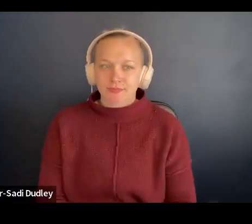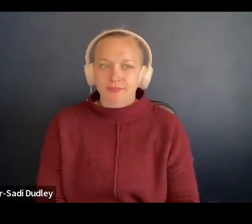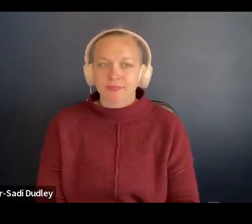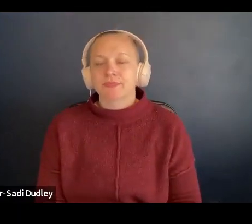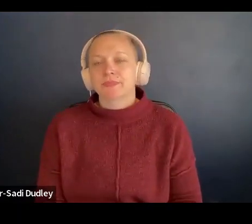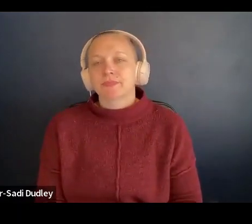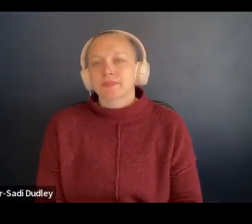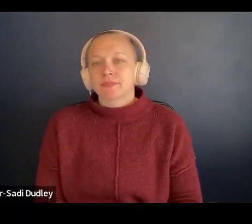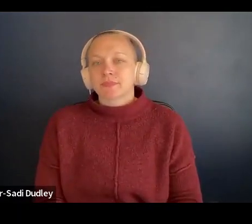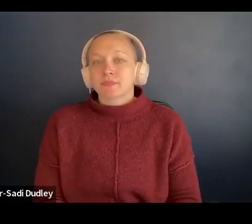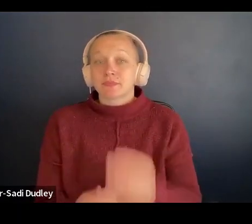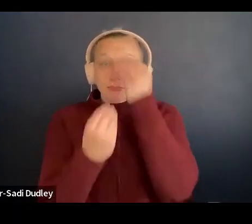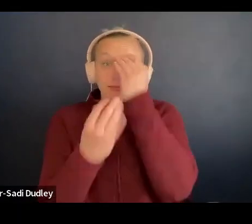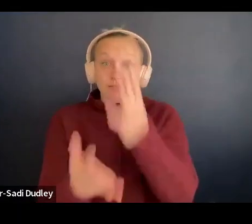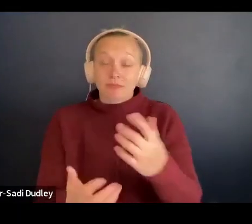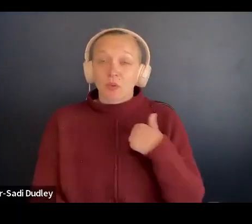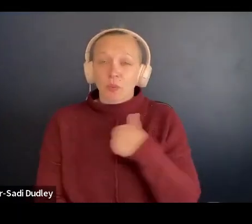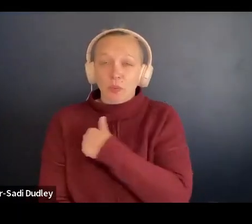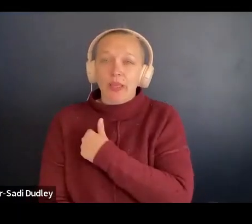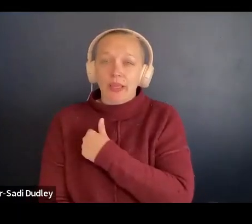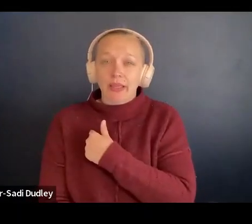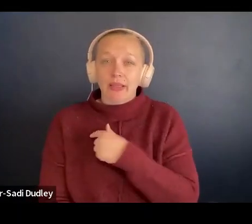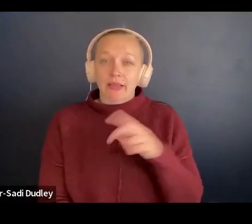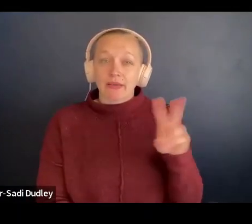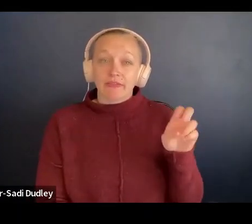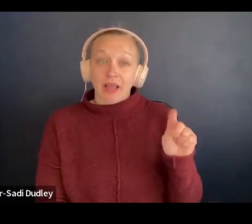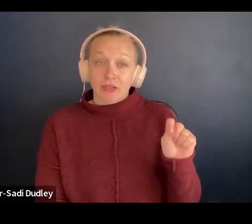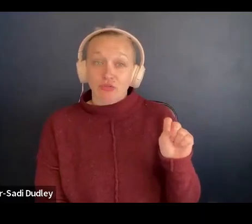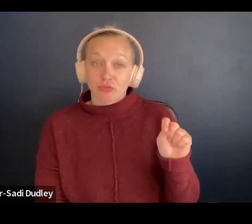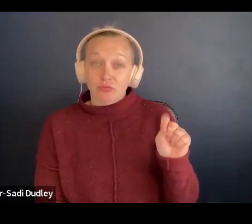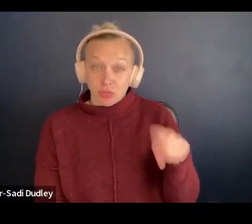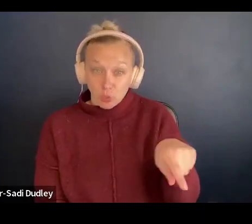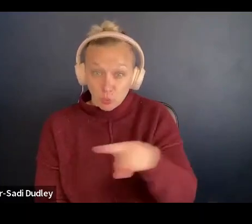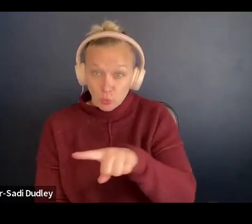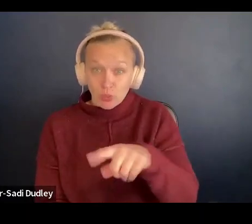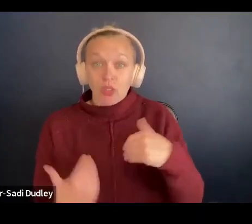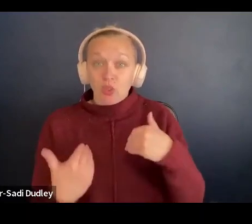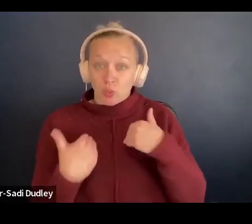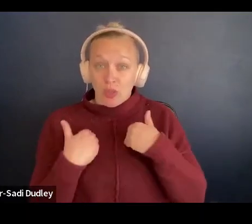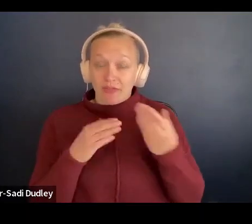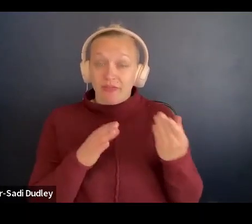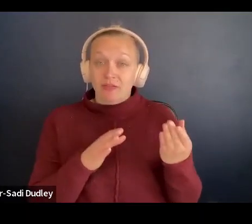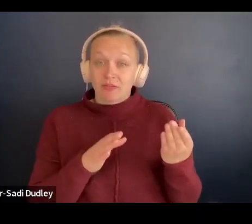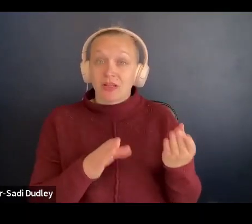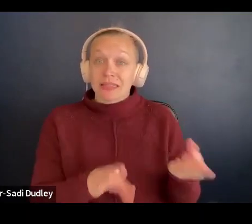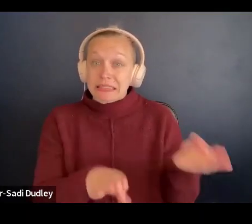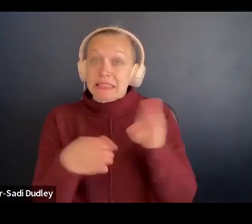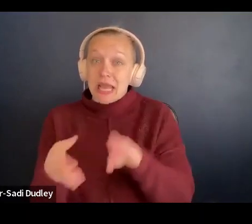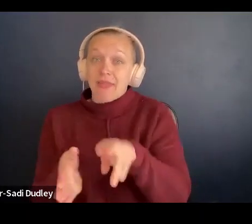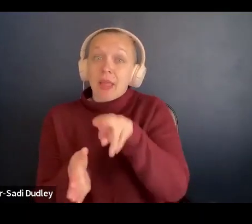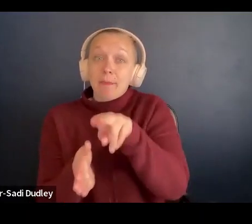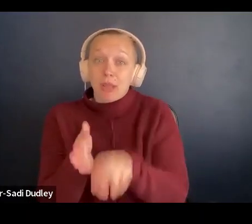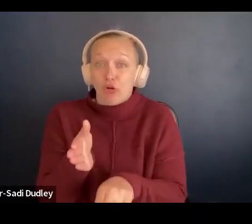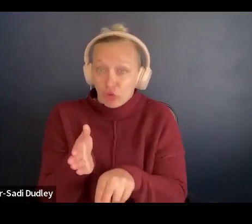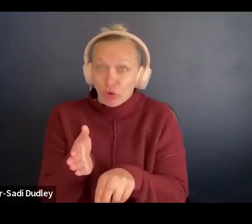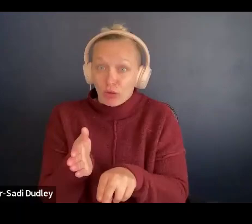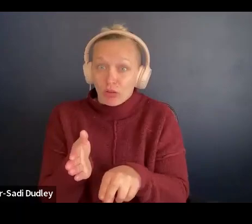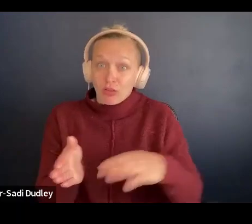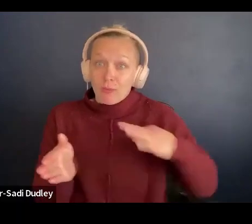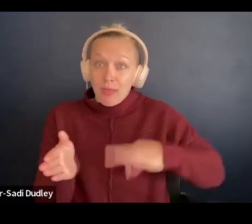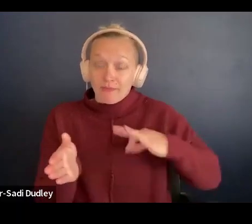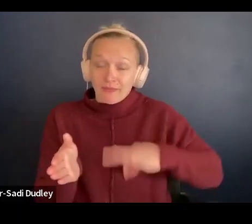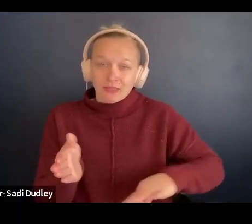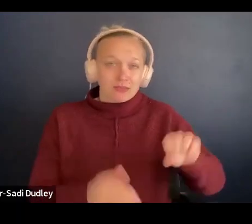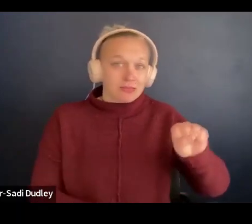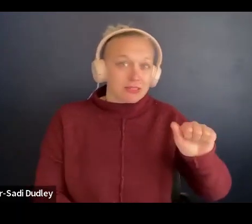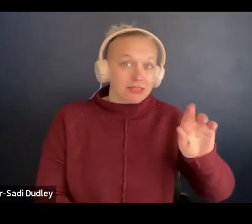Just know that if you are a veteran, you do have burial and death benefits through the VA. Again, Sarah touched on it, but